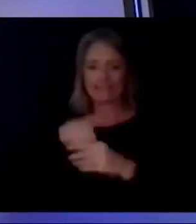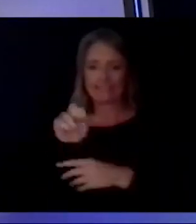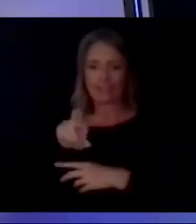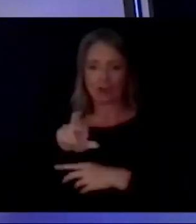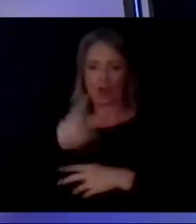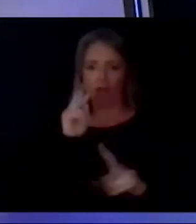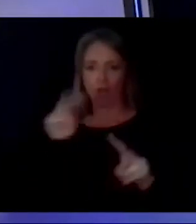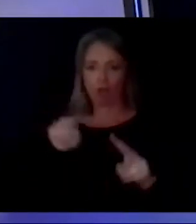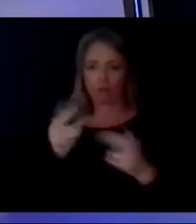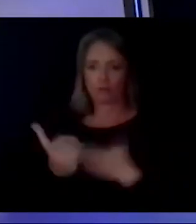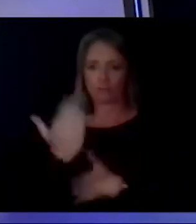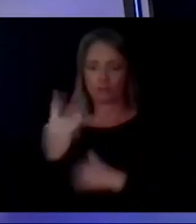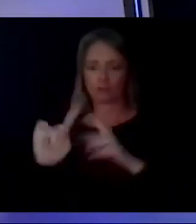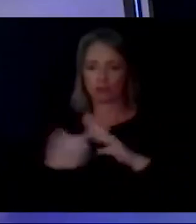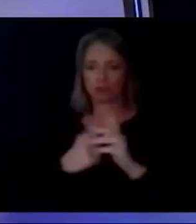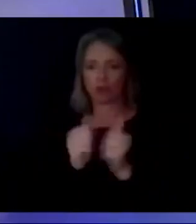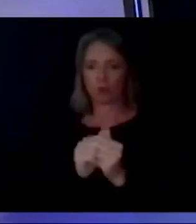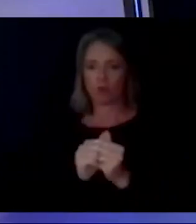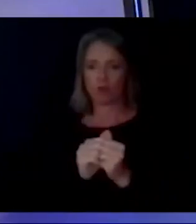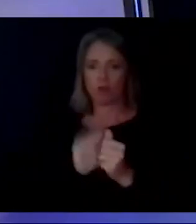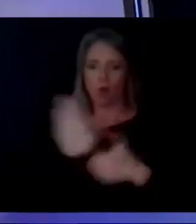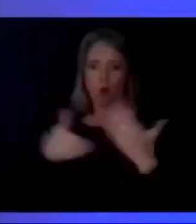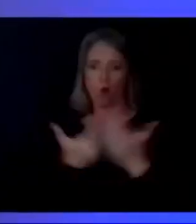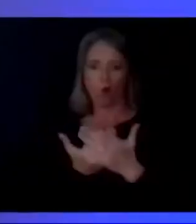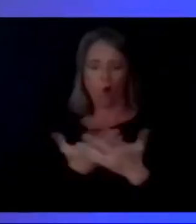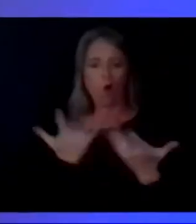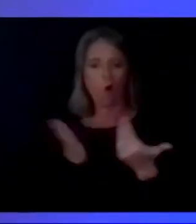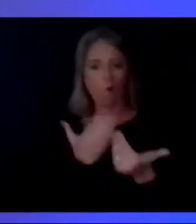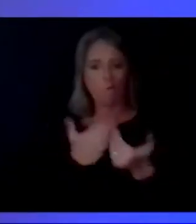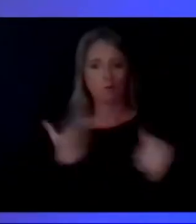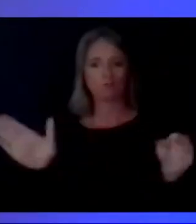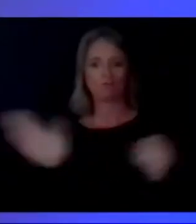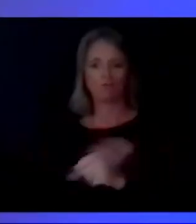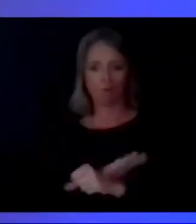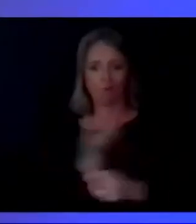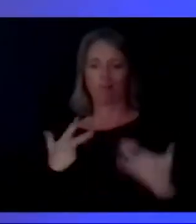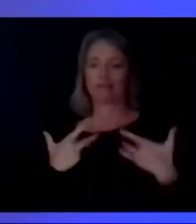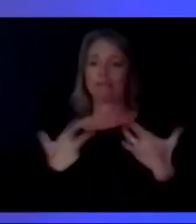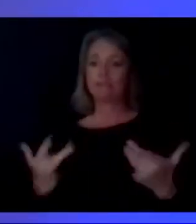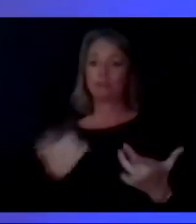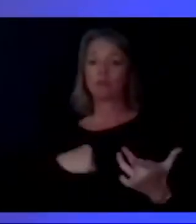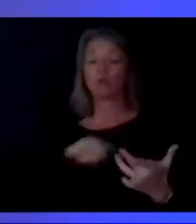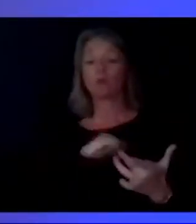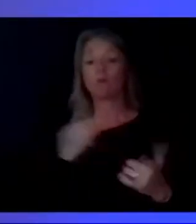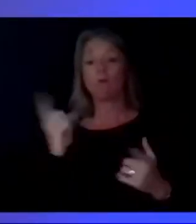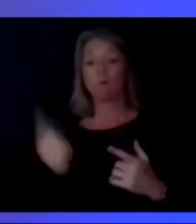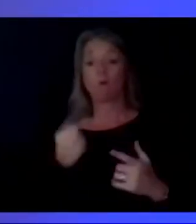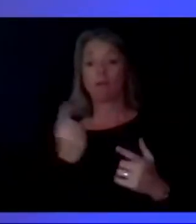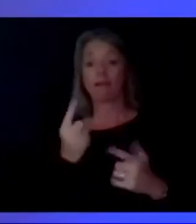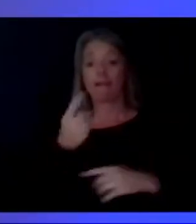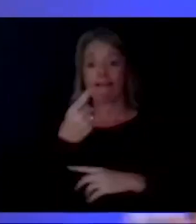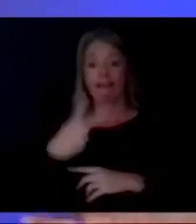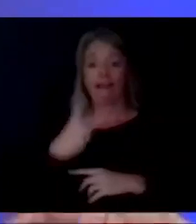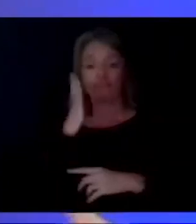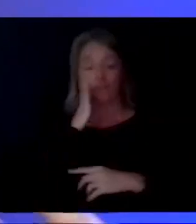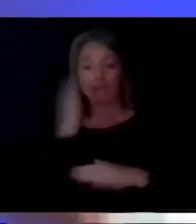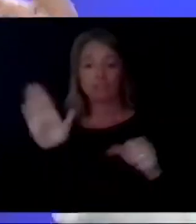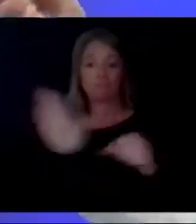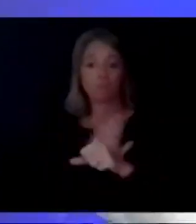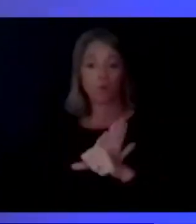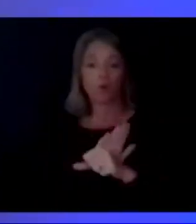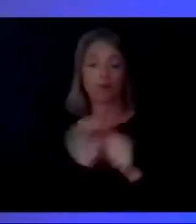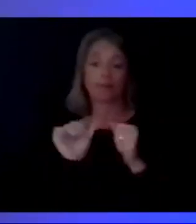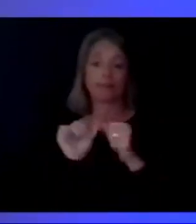we're already starting off with almost all those beds already full. Typically, we would maybe only have half our beds full, and as the day goes along,